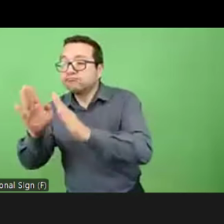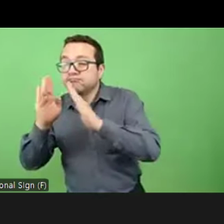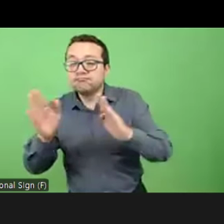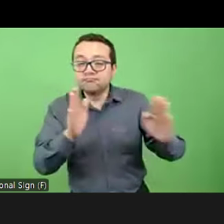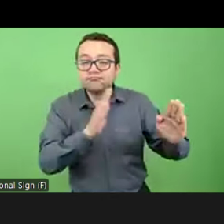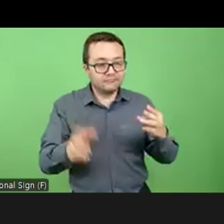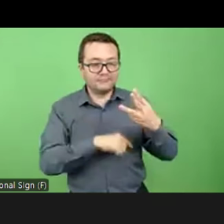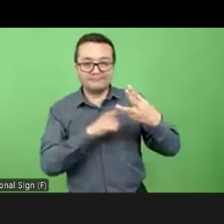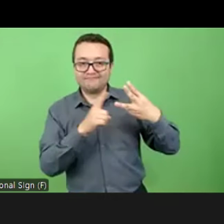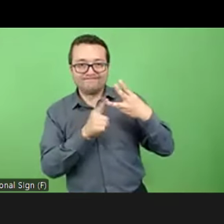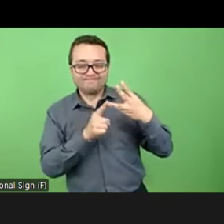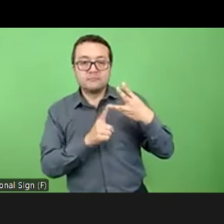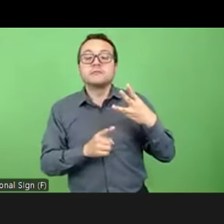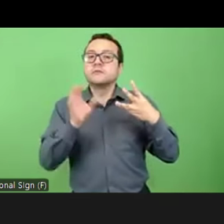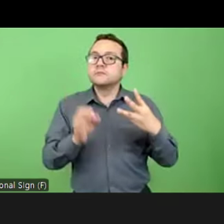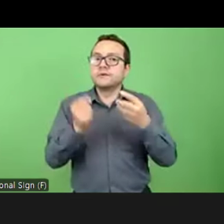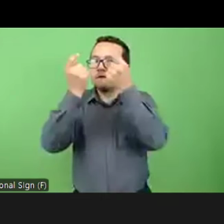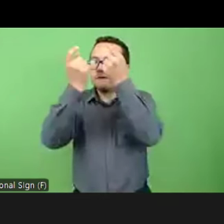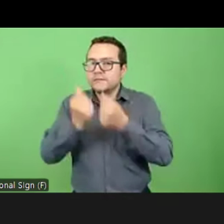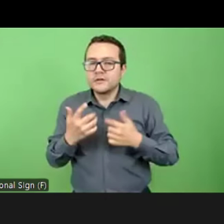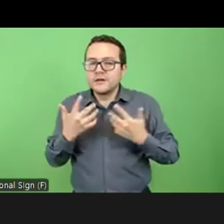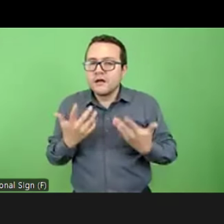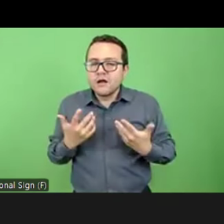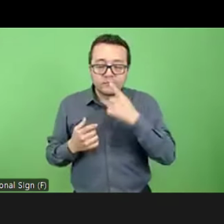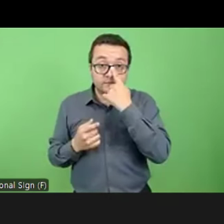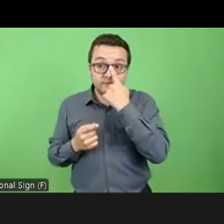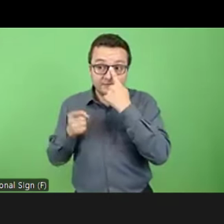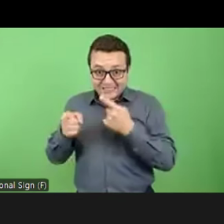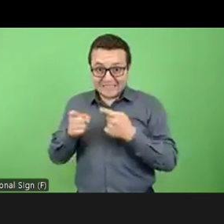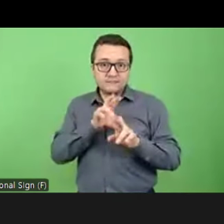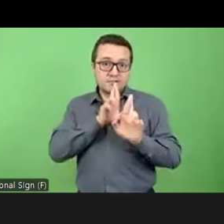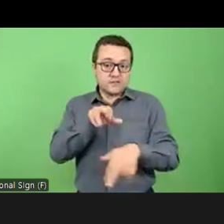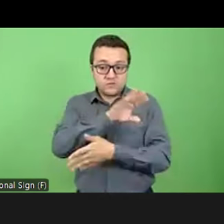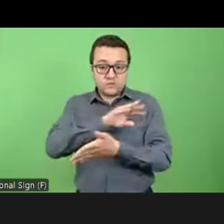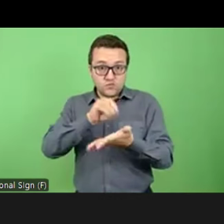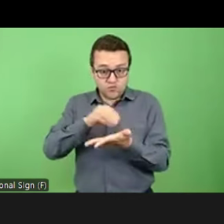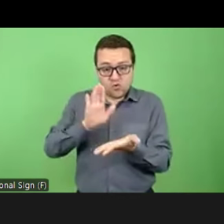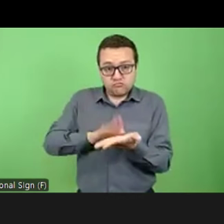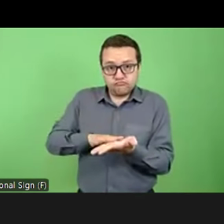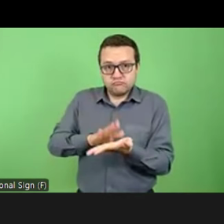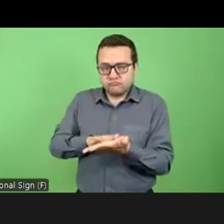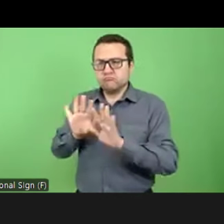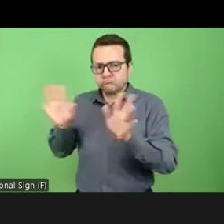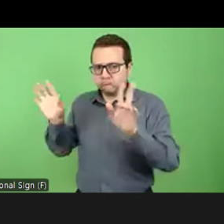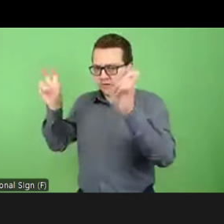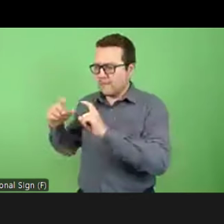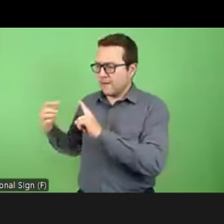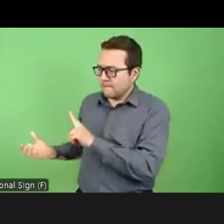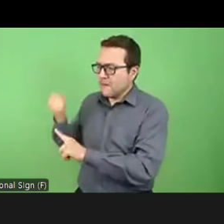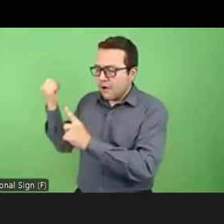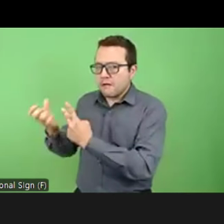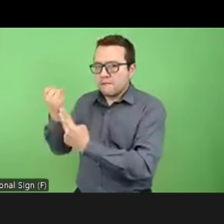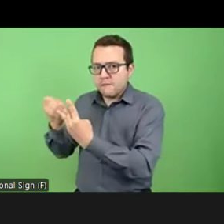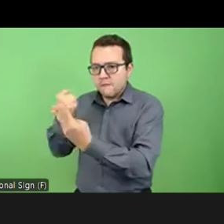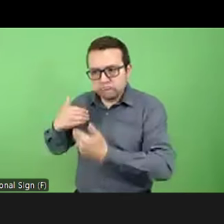end. reconocer los This is logros helps us to alcanzados, be able así to como see qué señales what we de have on the mejora time aún. to be able to see the Hoy nos challenges that we have acompaña una currently. audiencia Today